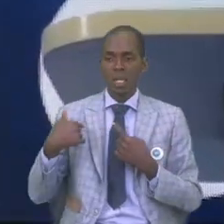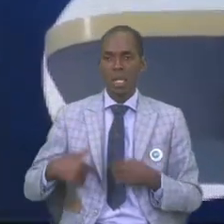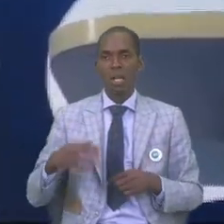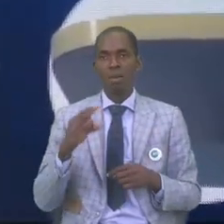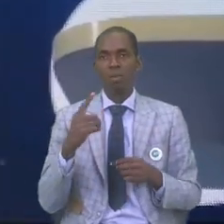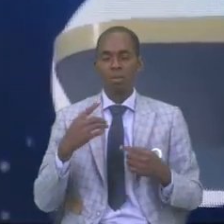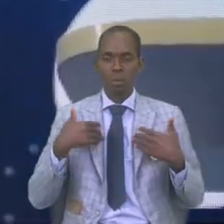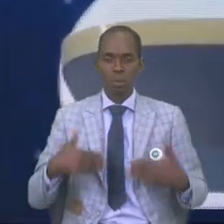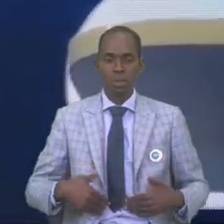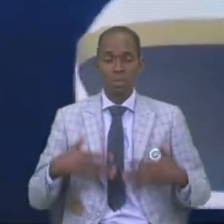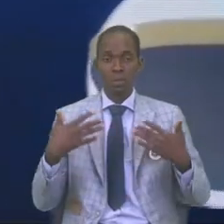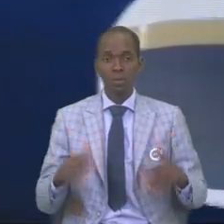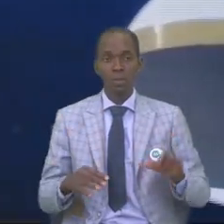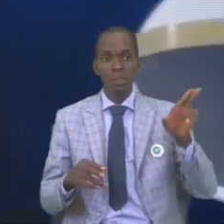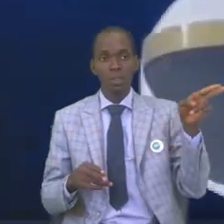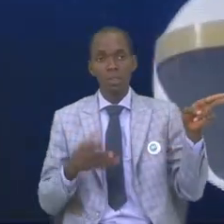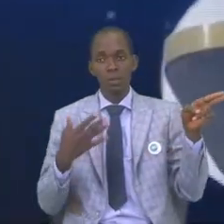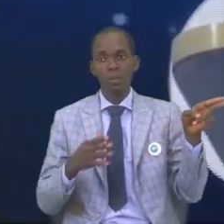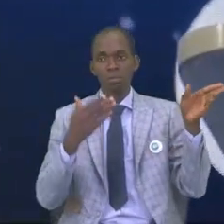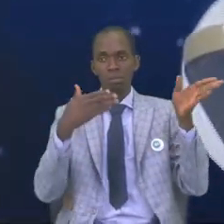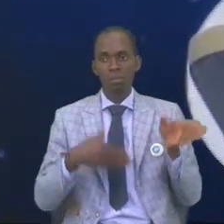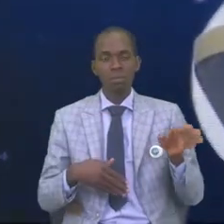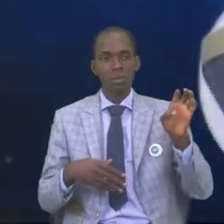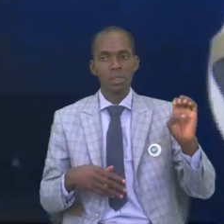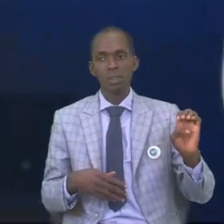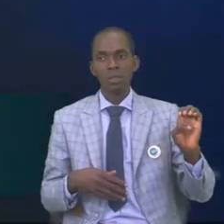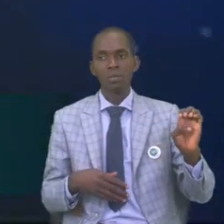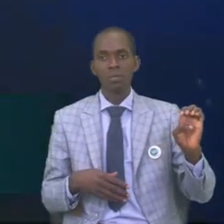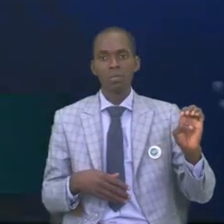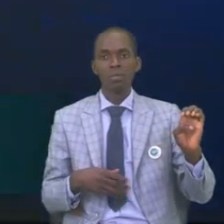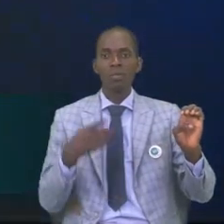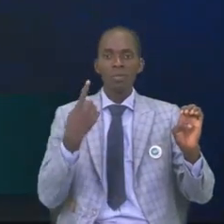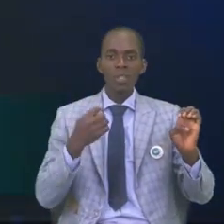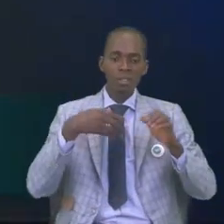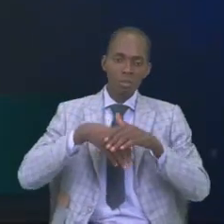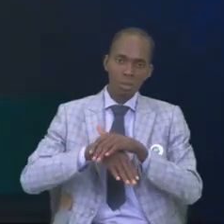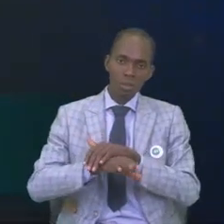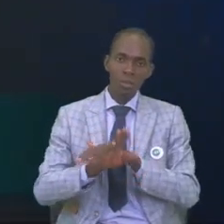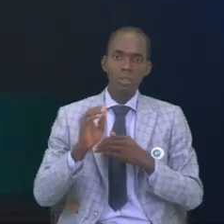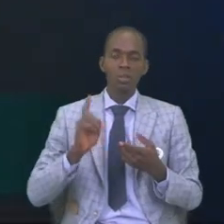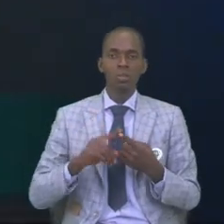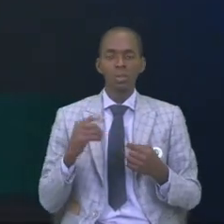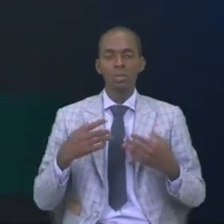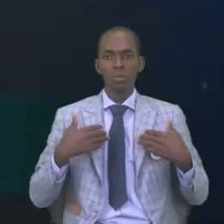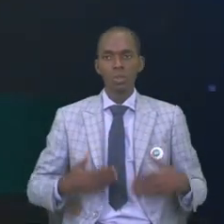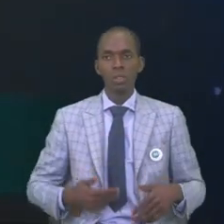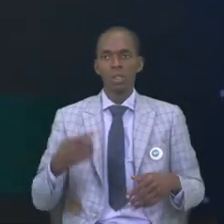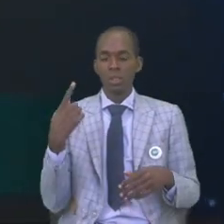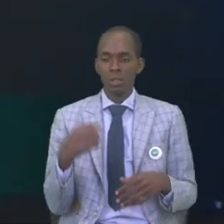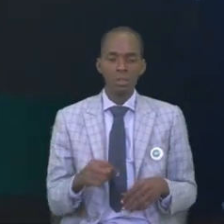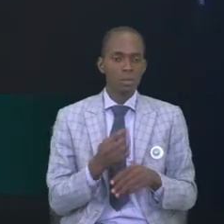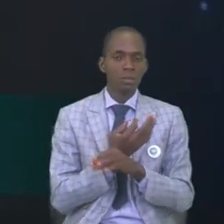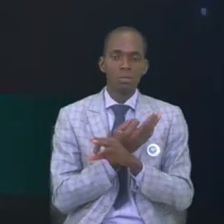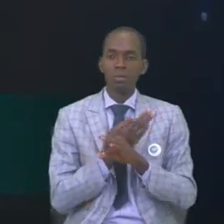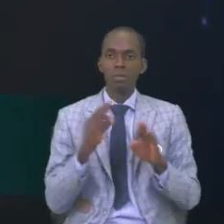he, the entrance into the body, the emancipator of the body, the establisher